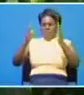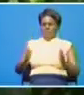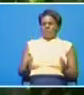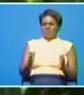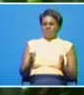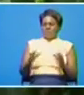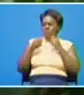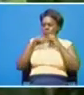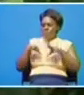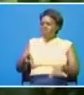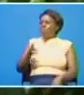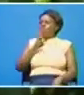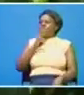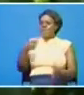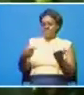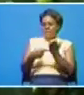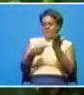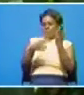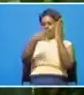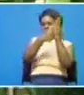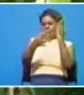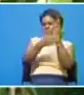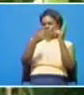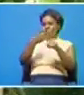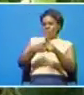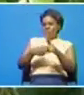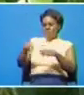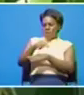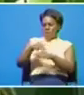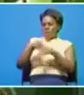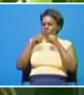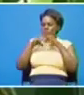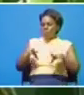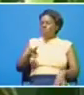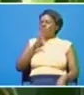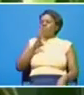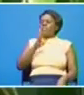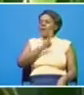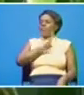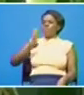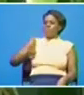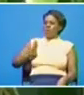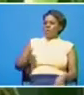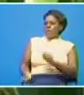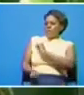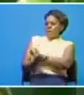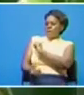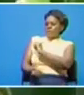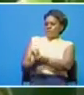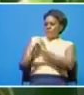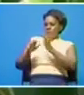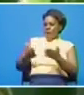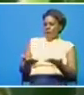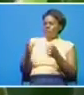Burangi Irrigation, technical expertise from the National Irrigation Board was handy. Tells from the farmers of the decades